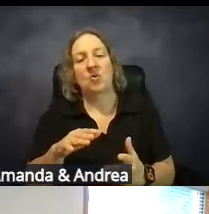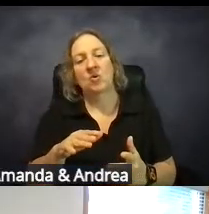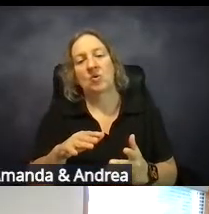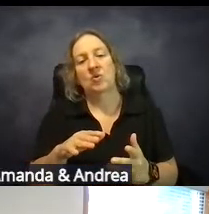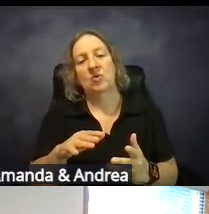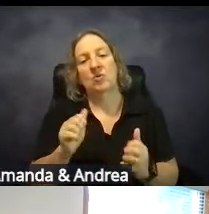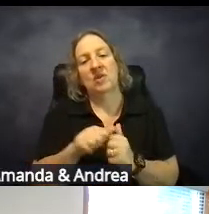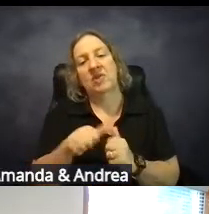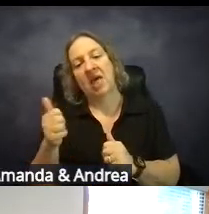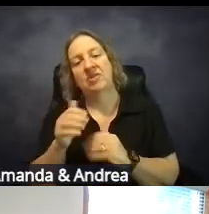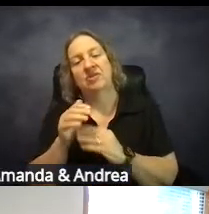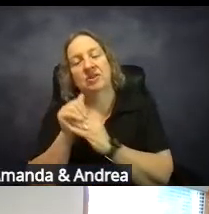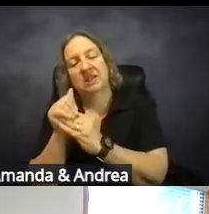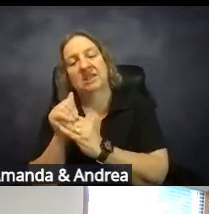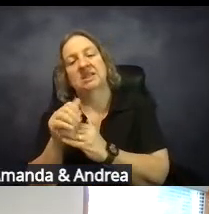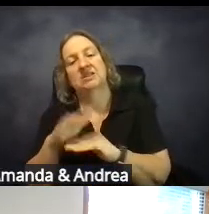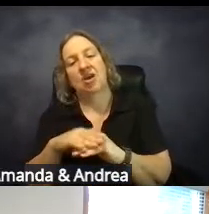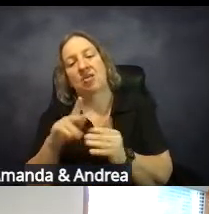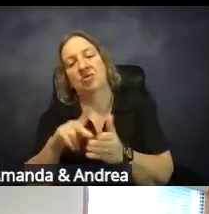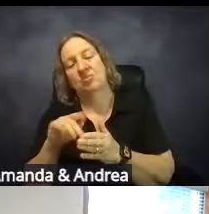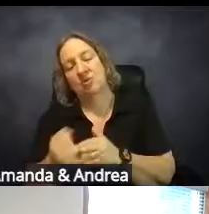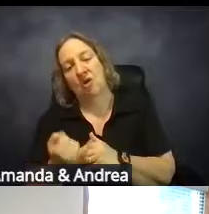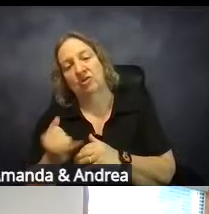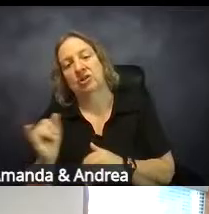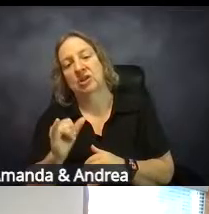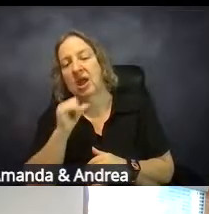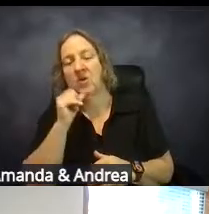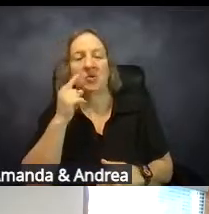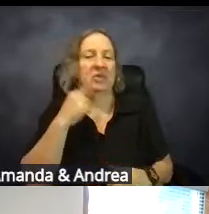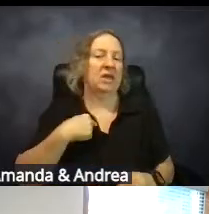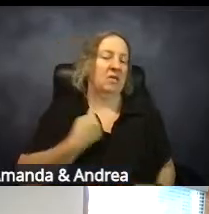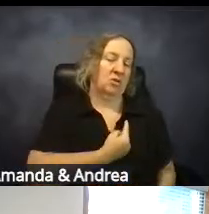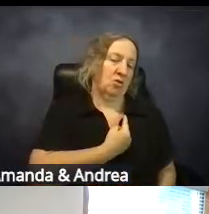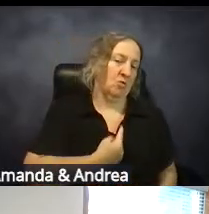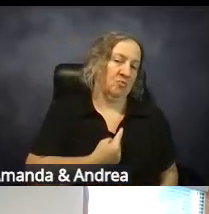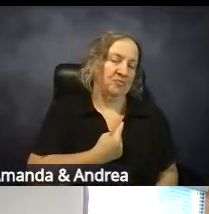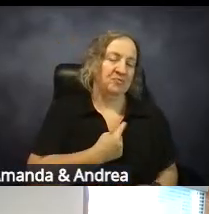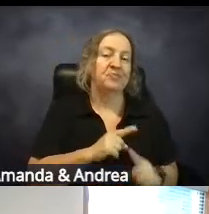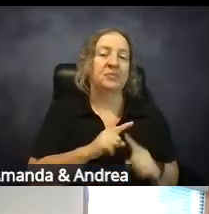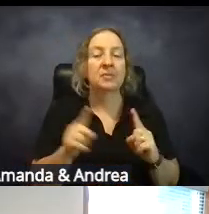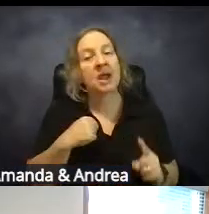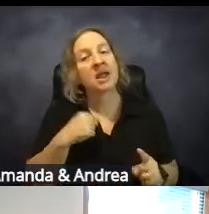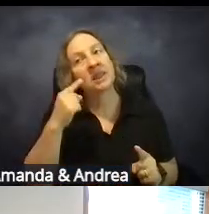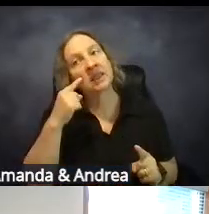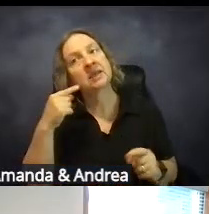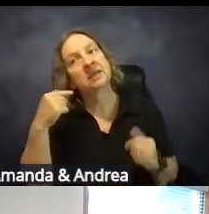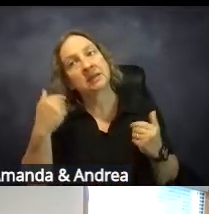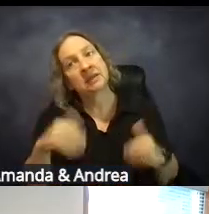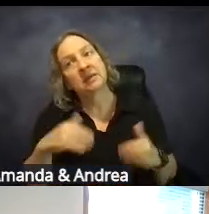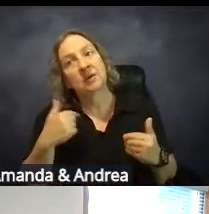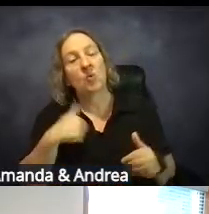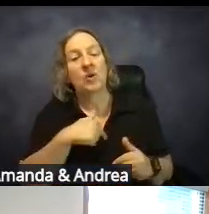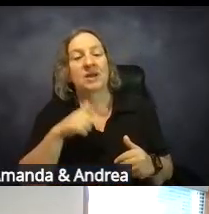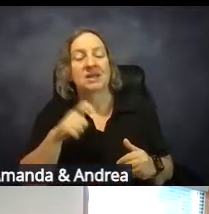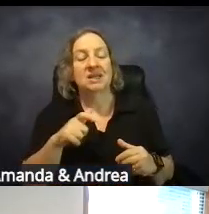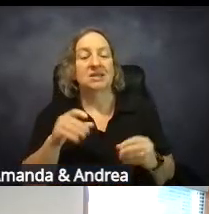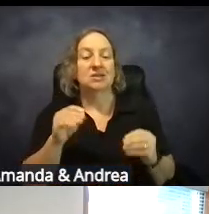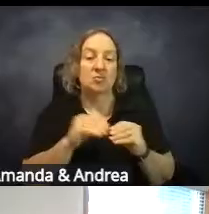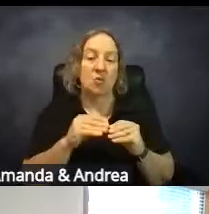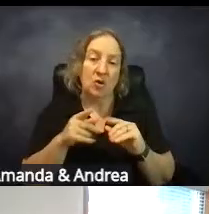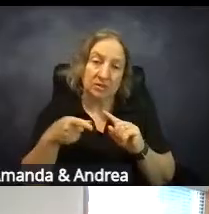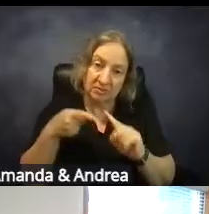leads on the project, so I don't think I'm alone in this. But I do think we need to have much more of a